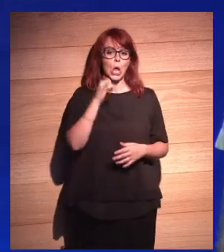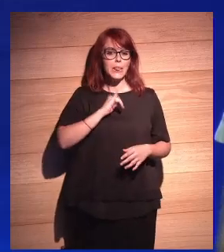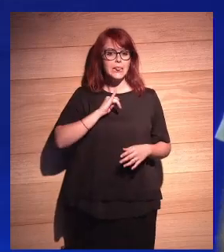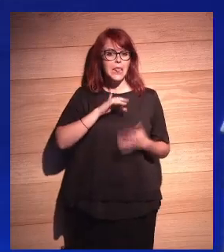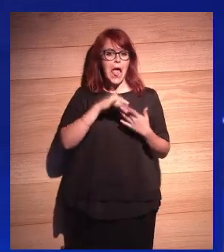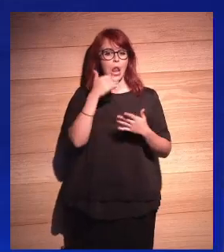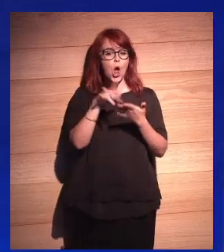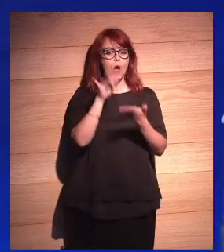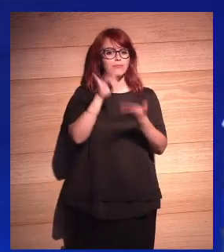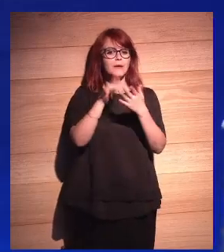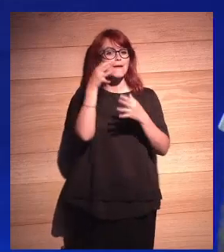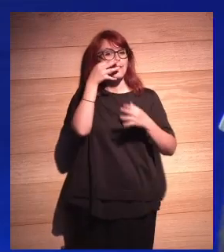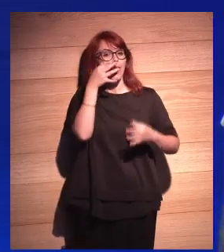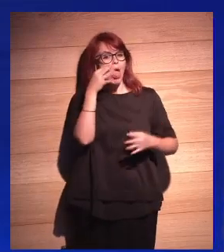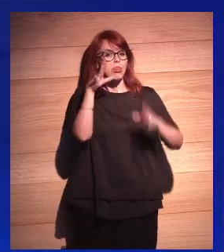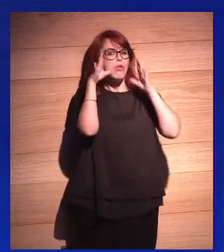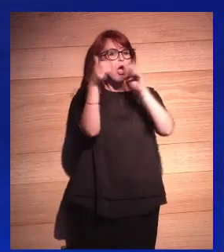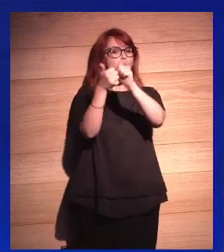or